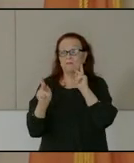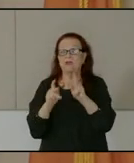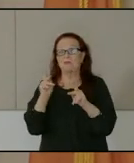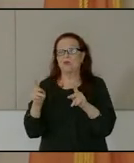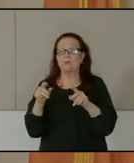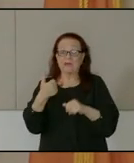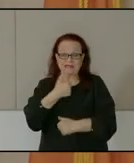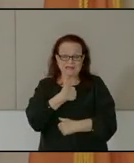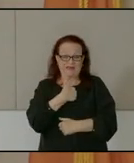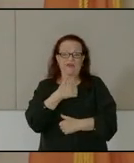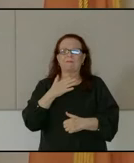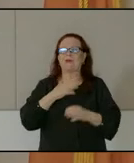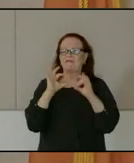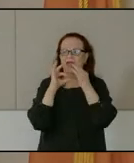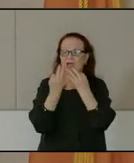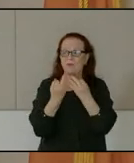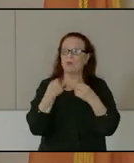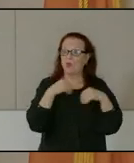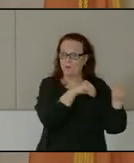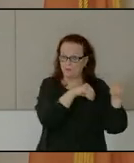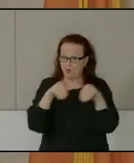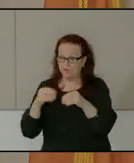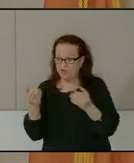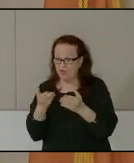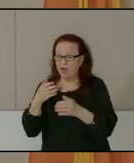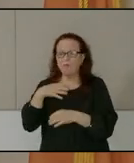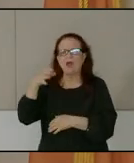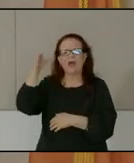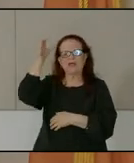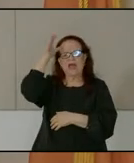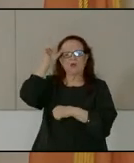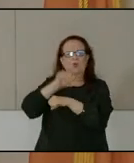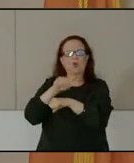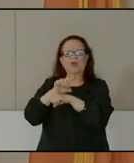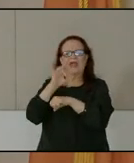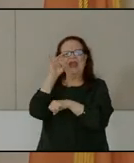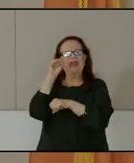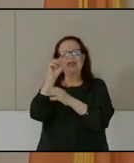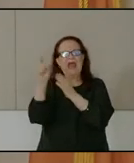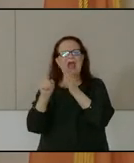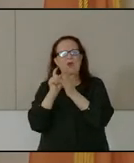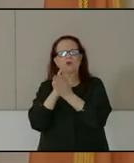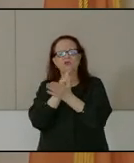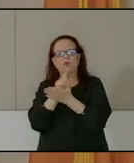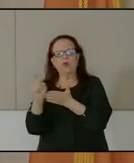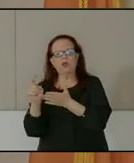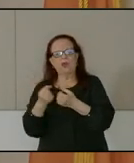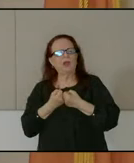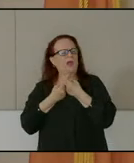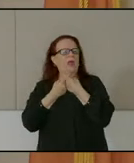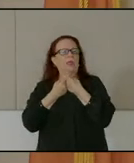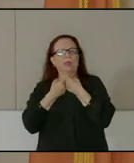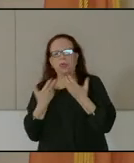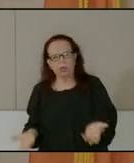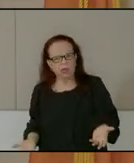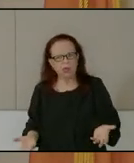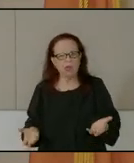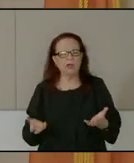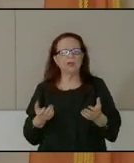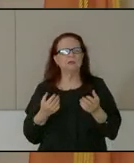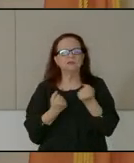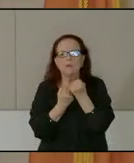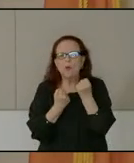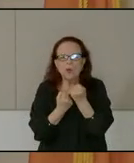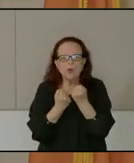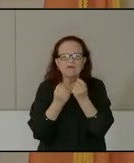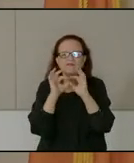I remember when we moved here, my dad would work 80-hour weeks, would come home extremely exhausted just to support us.